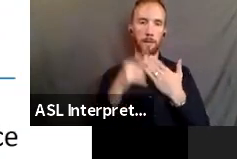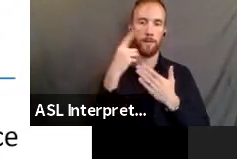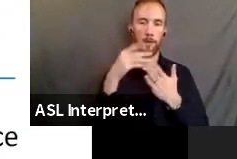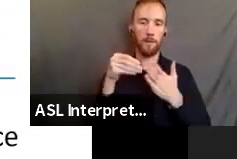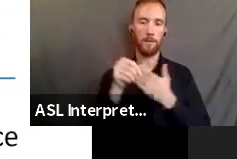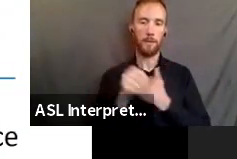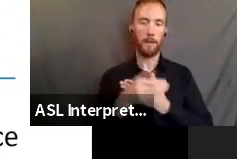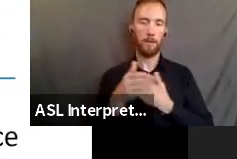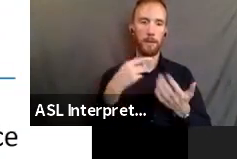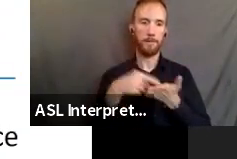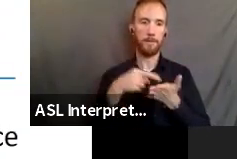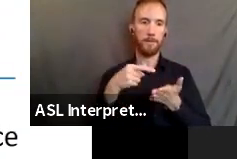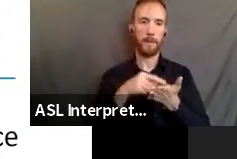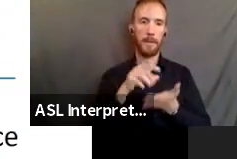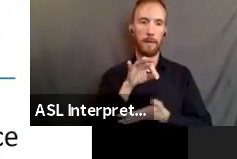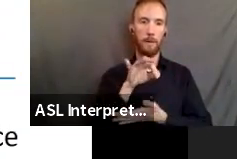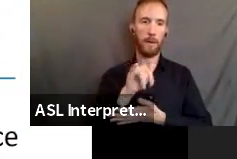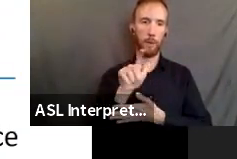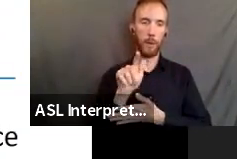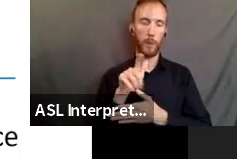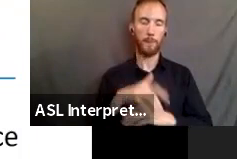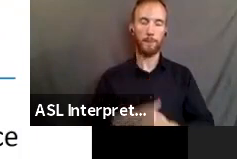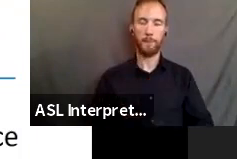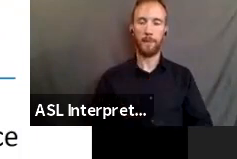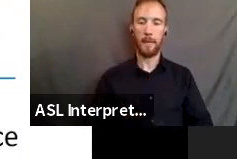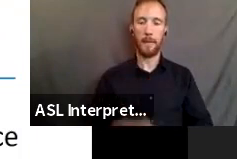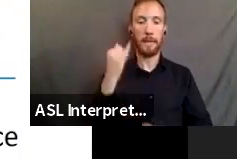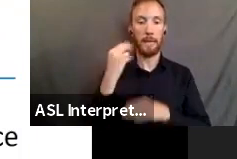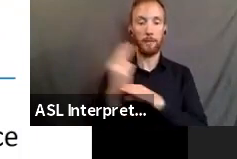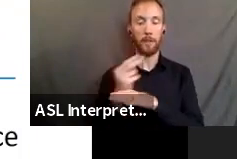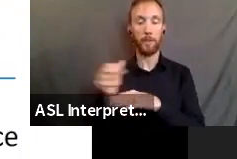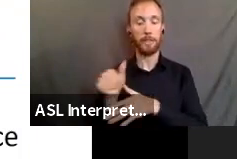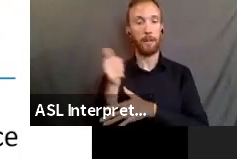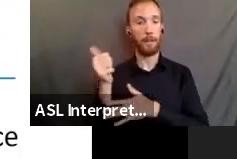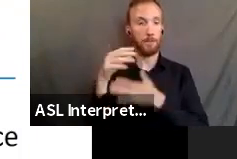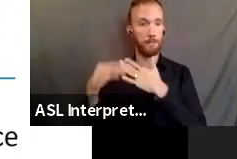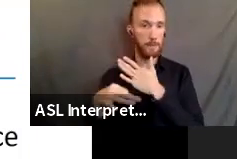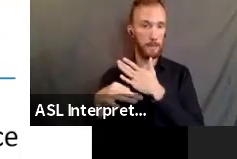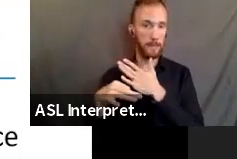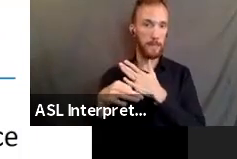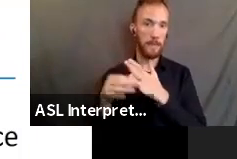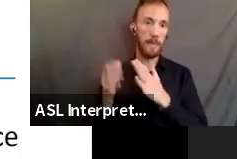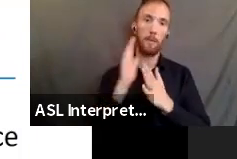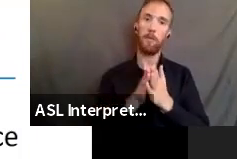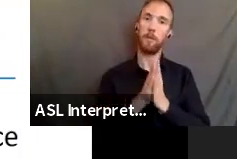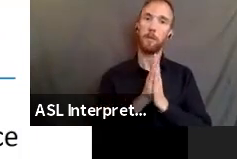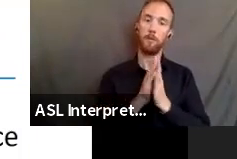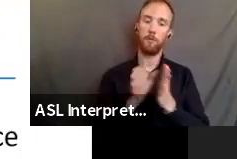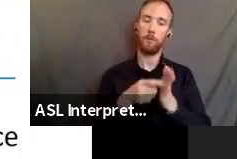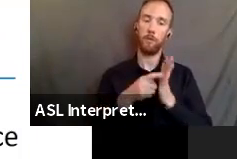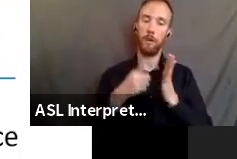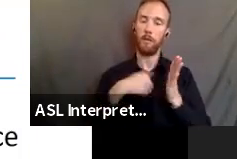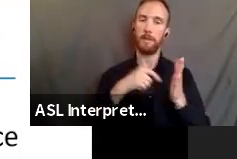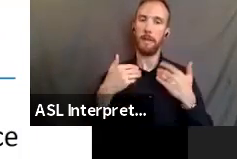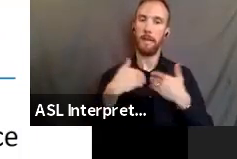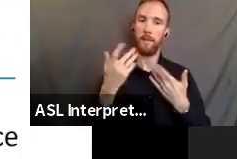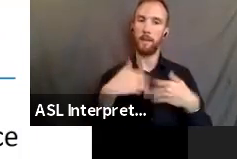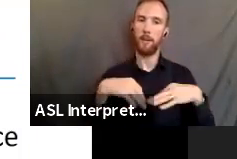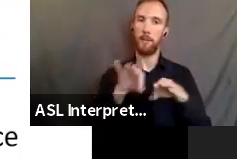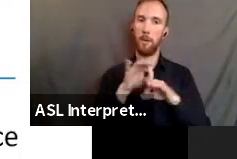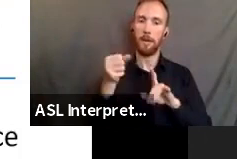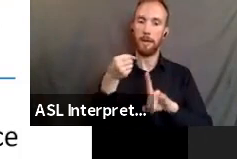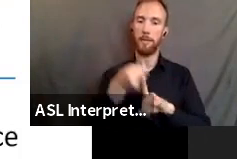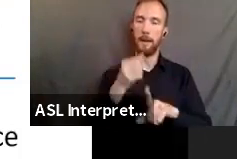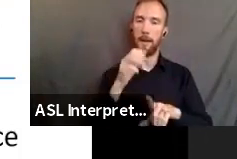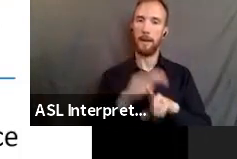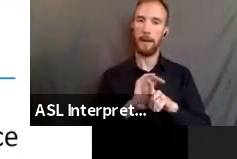such financial utilization strategies would require us to have a significant impact on the district's financial position in fy